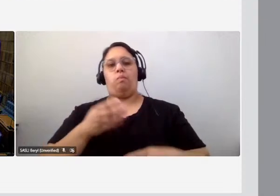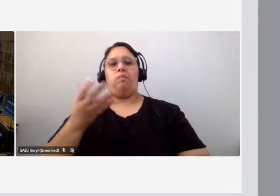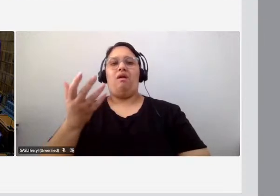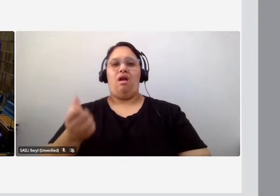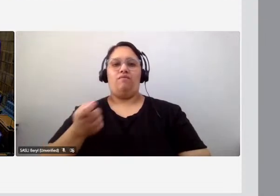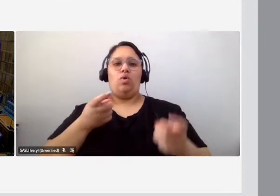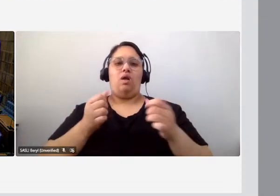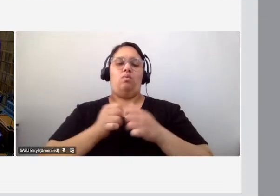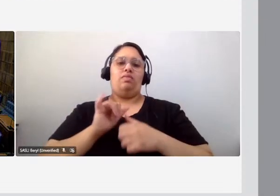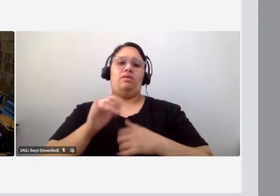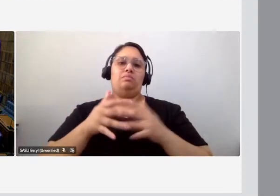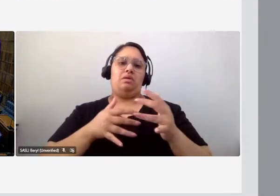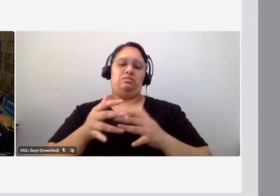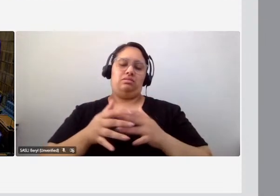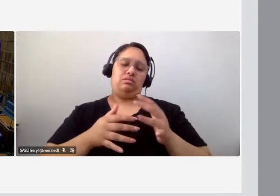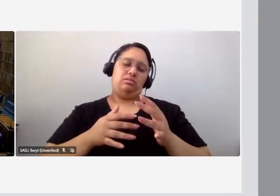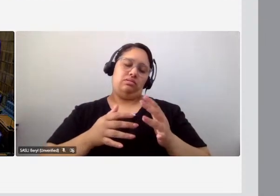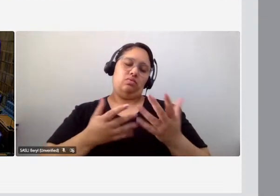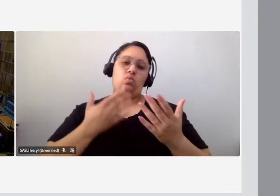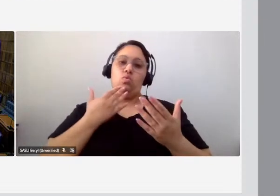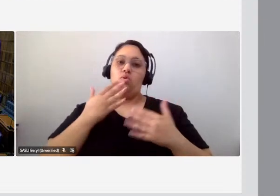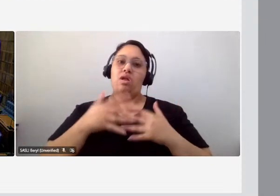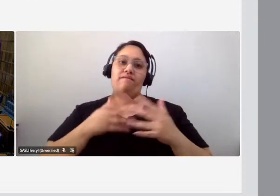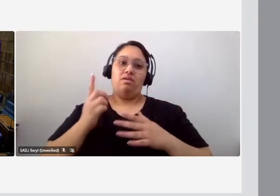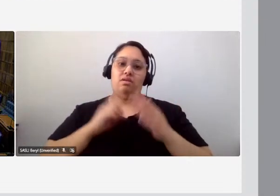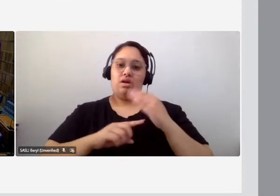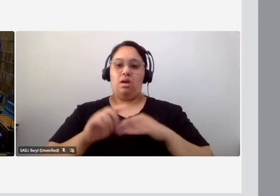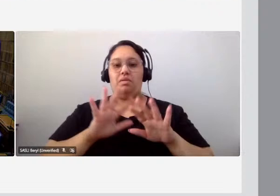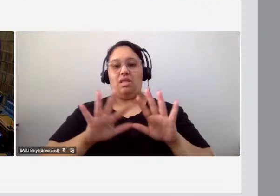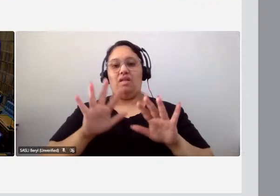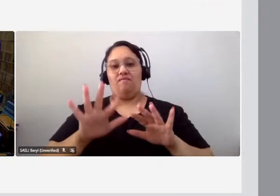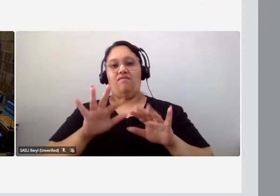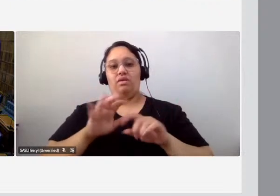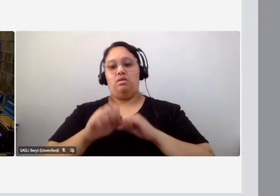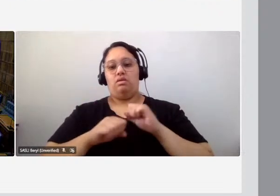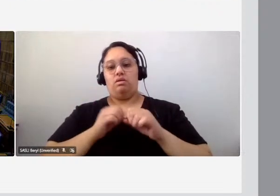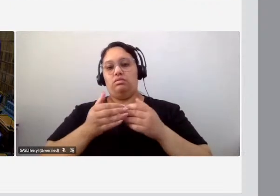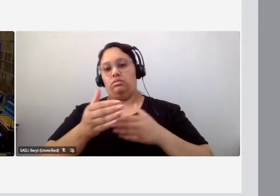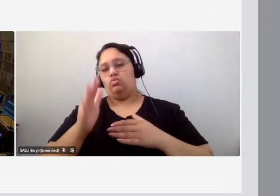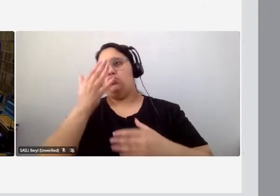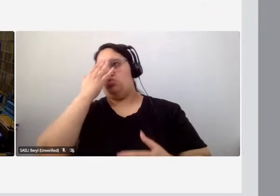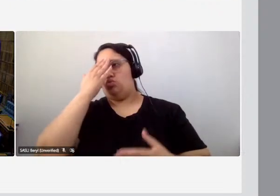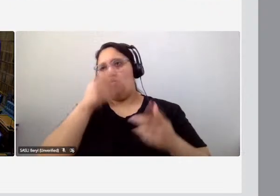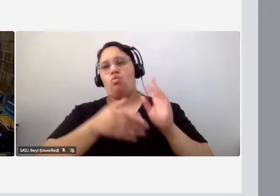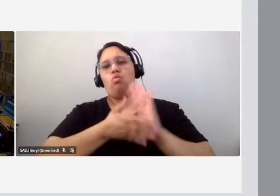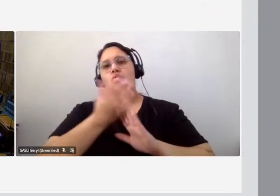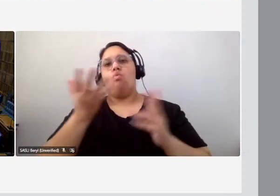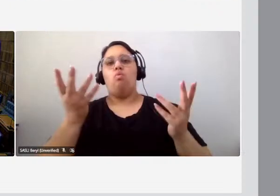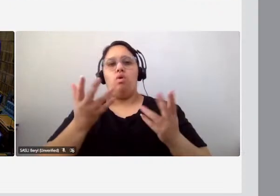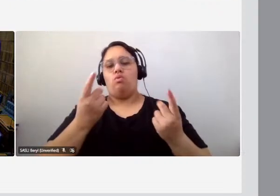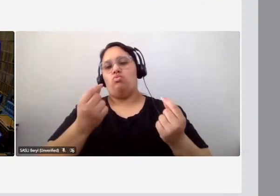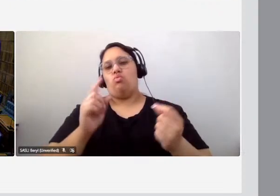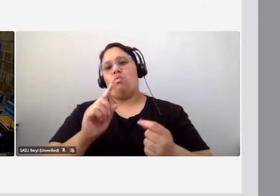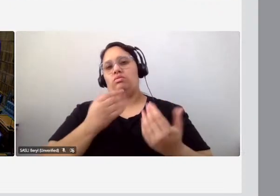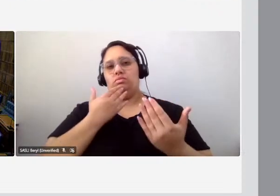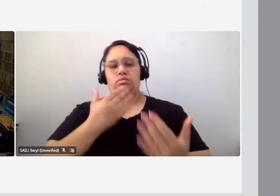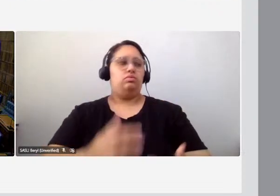deal with this matter once and for all, that whoever comes in 10, 15 years' time know exactly where to go to, know exactly what to do. Thank you.